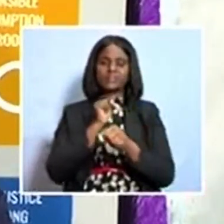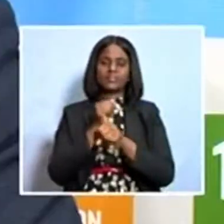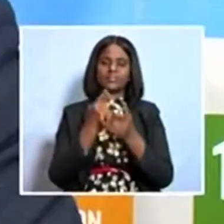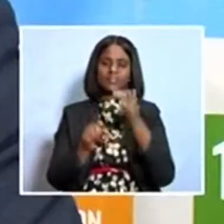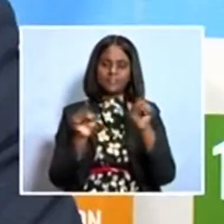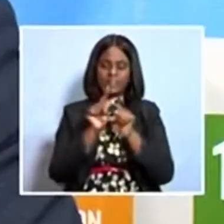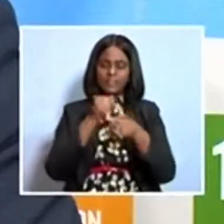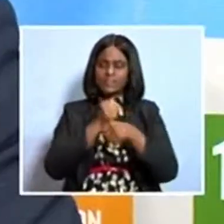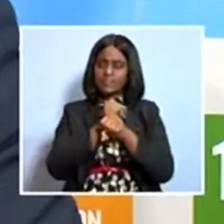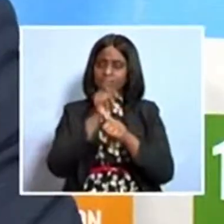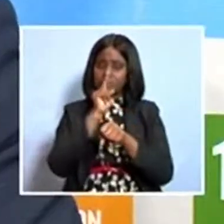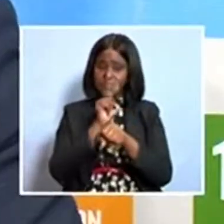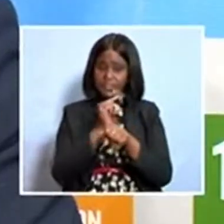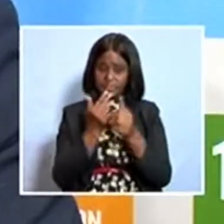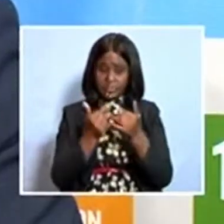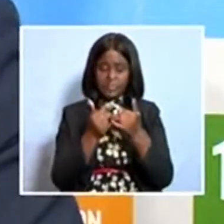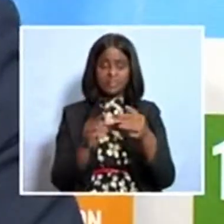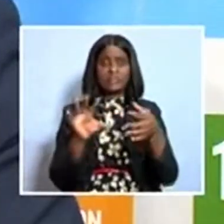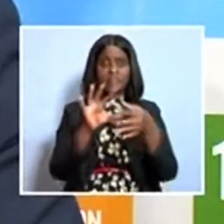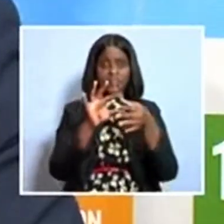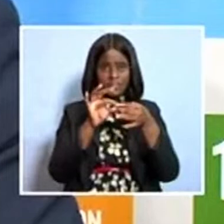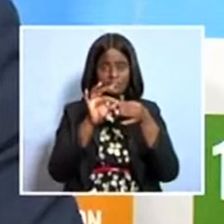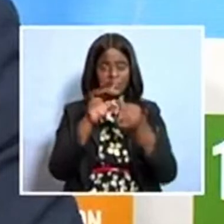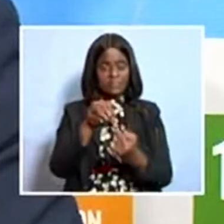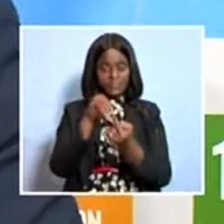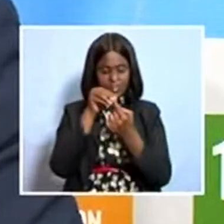to ensure that we connect with the